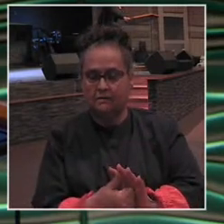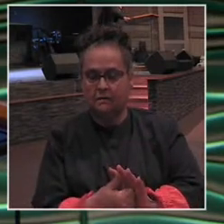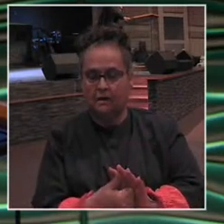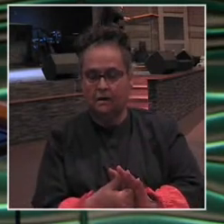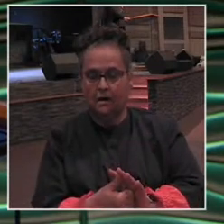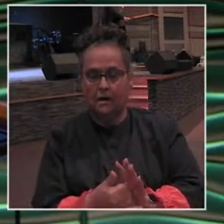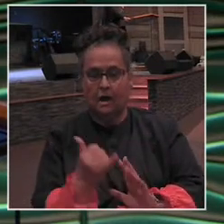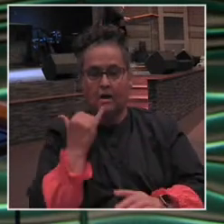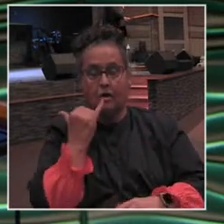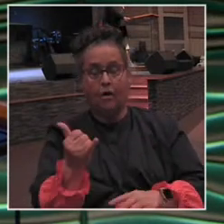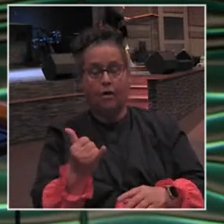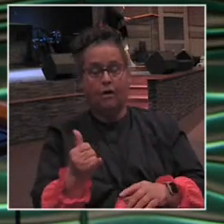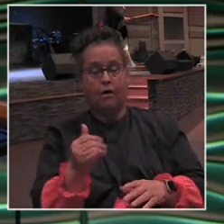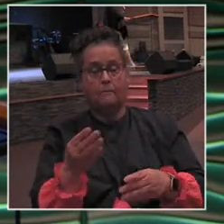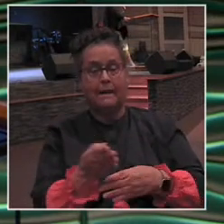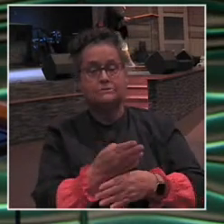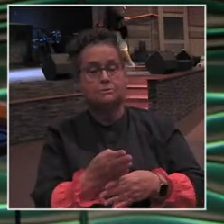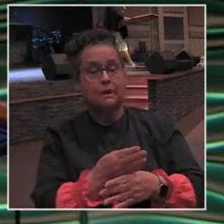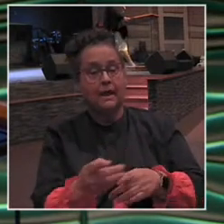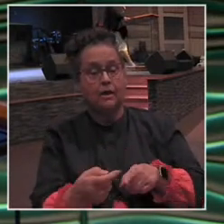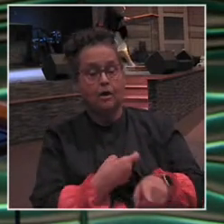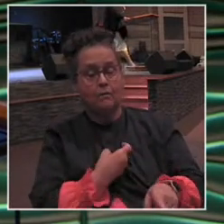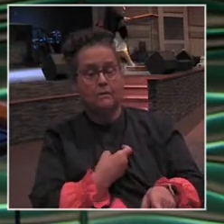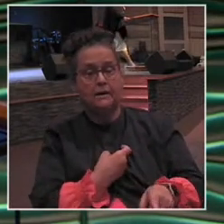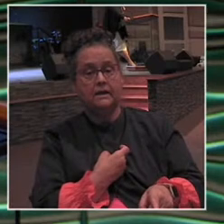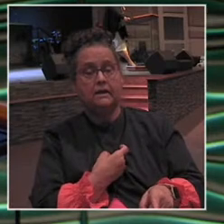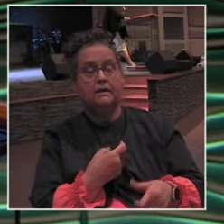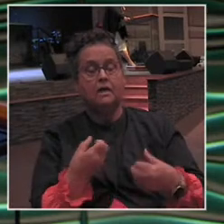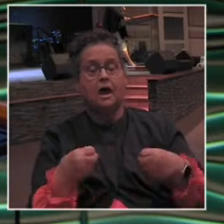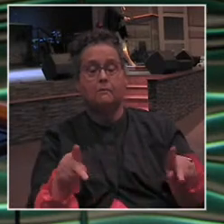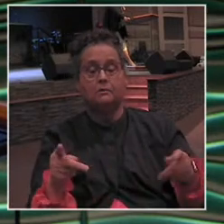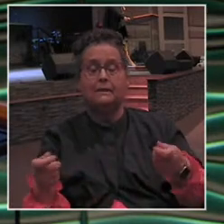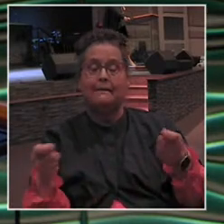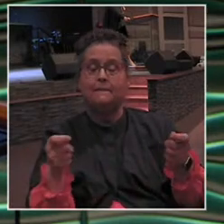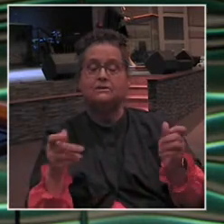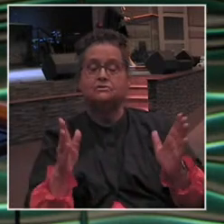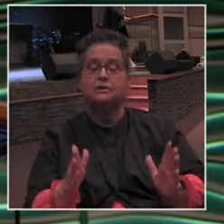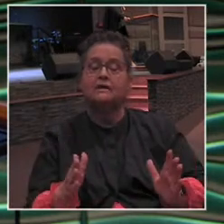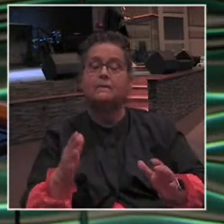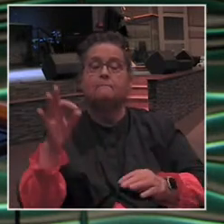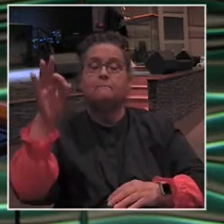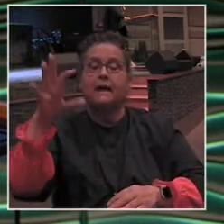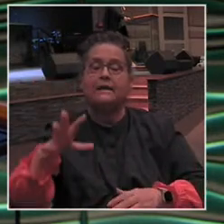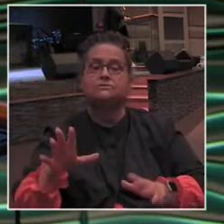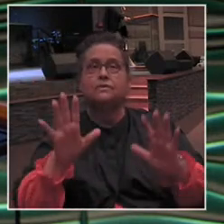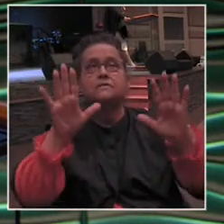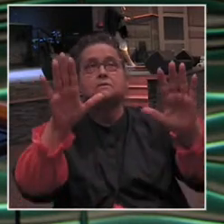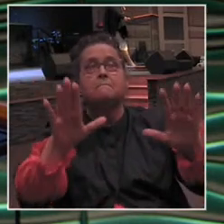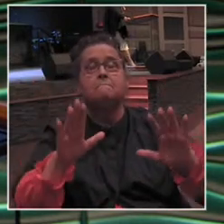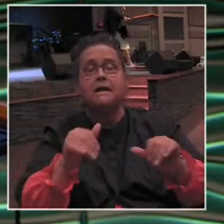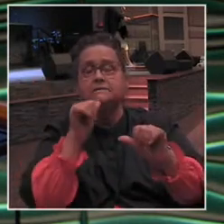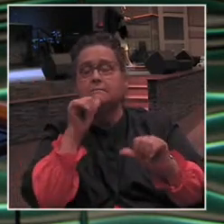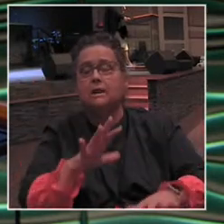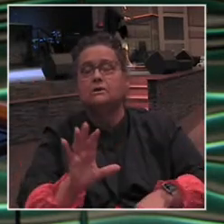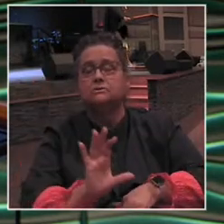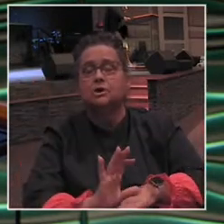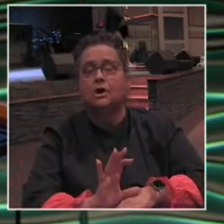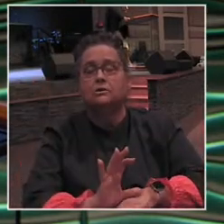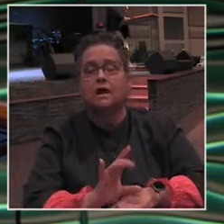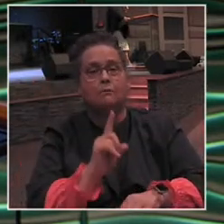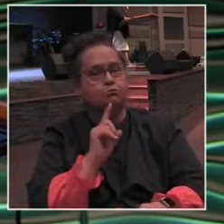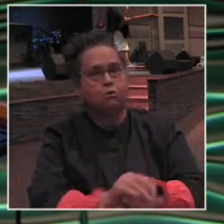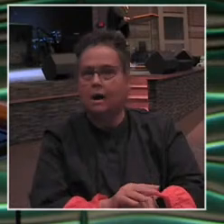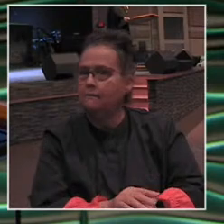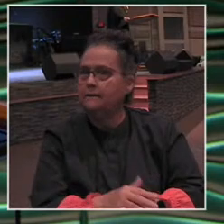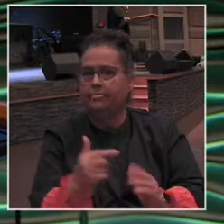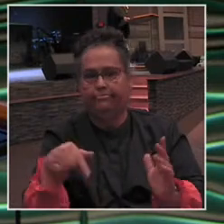from Pastor Bland for the opportunity to be the administrative pastor at this amazing and blessed church. Of all the things I promised, this wasn't